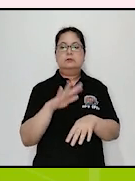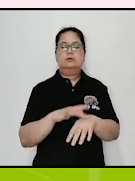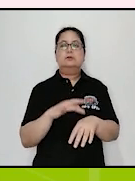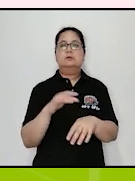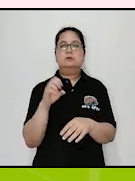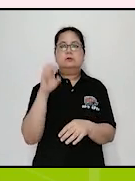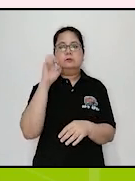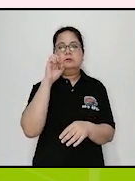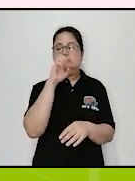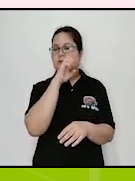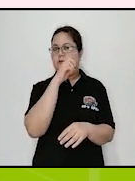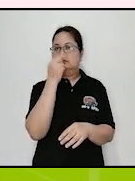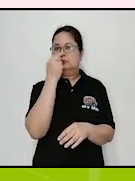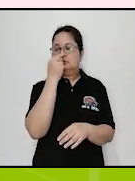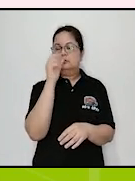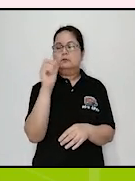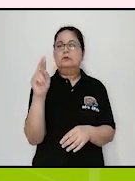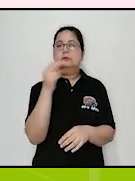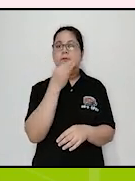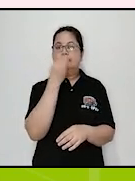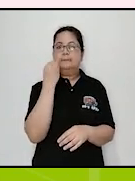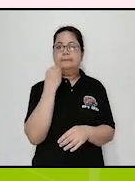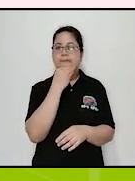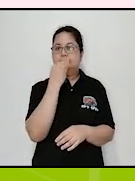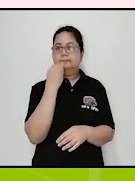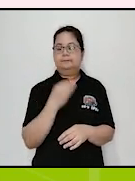eyes, nose, or mouth.